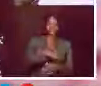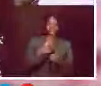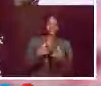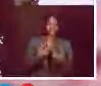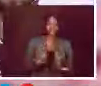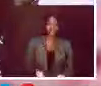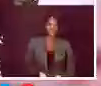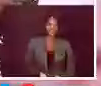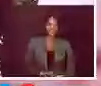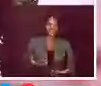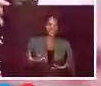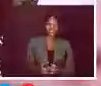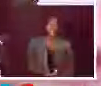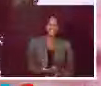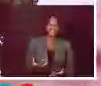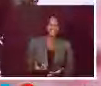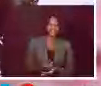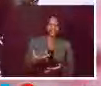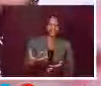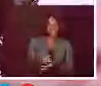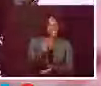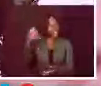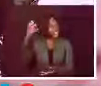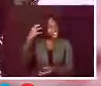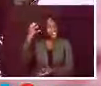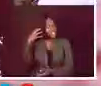With the news that is coming up,